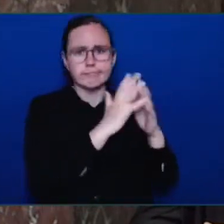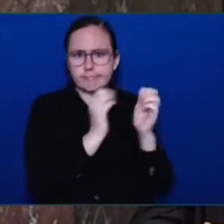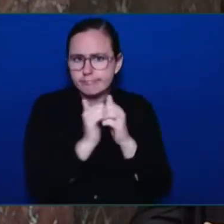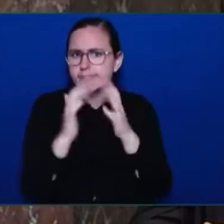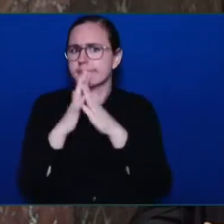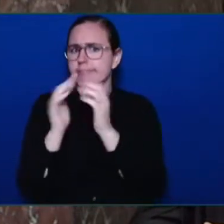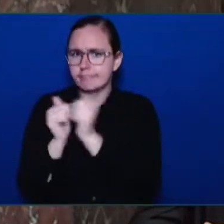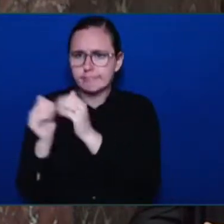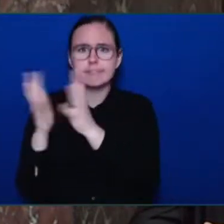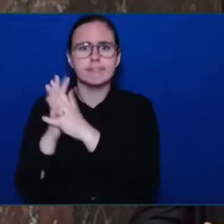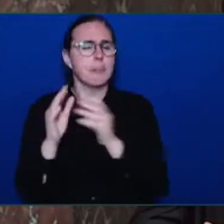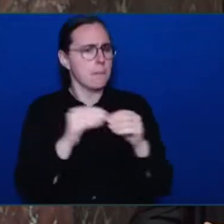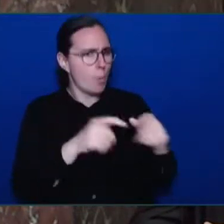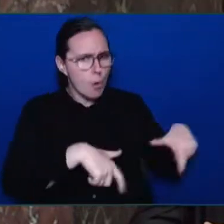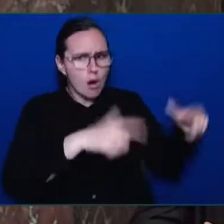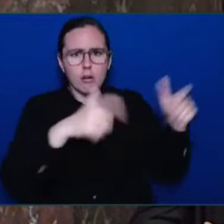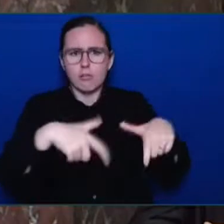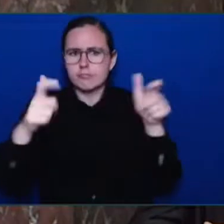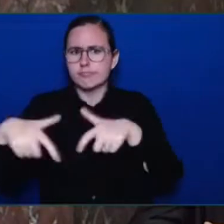Speaker,